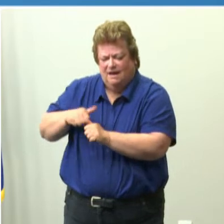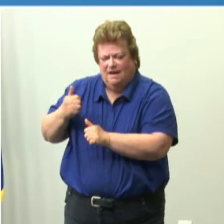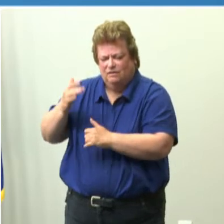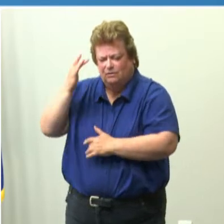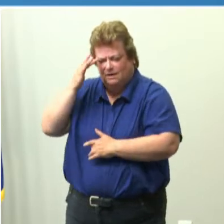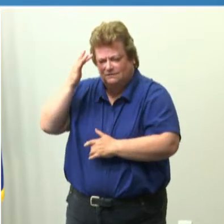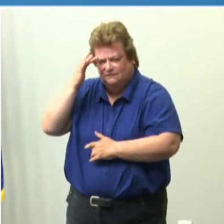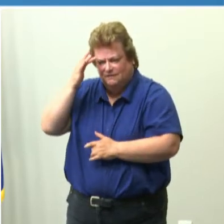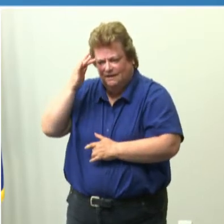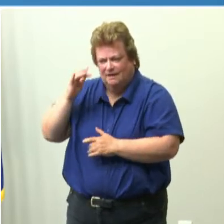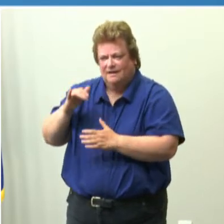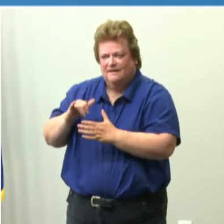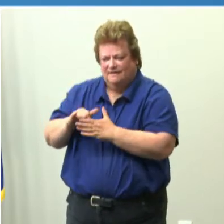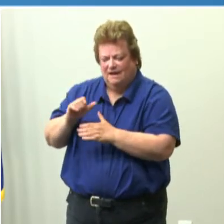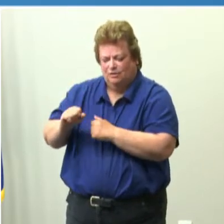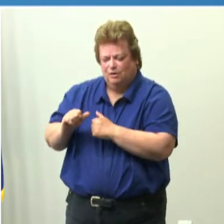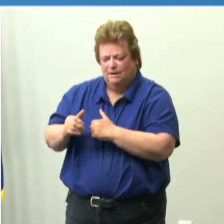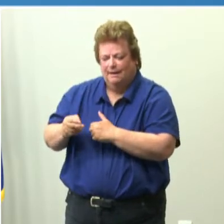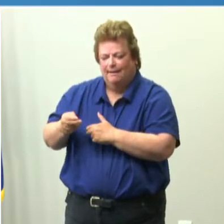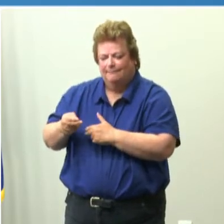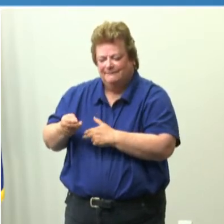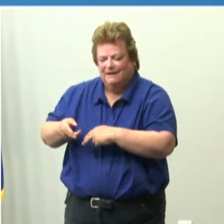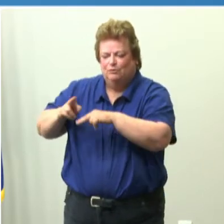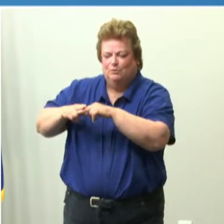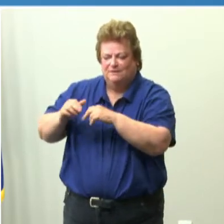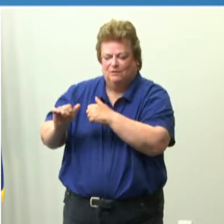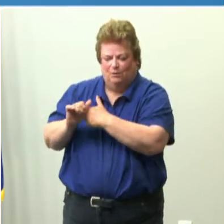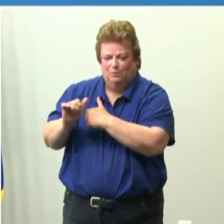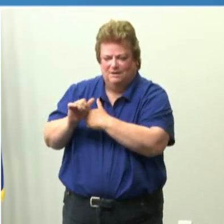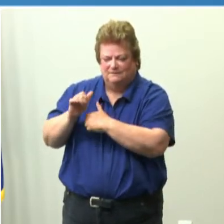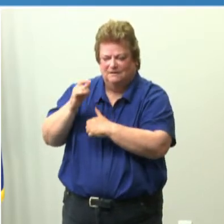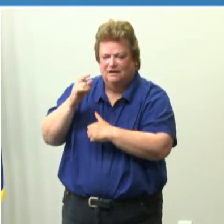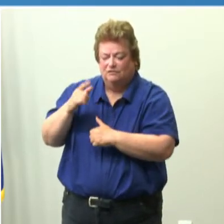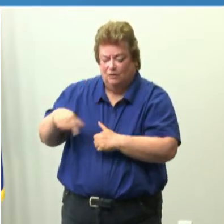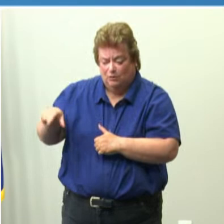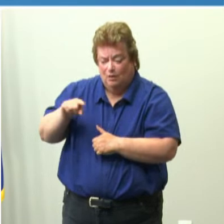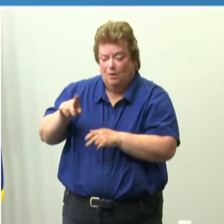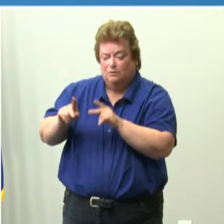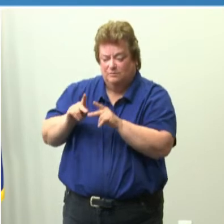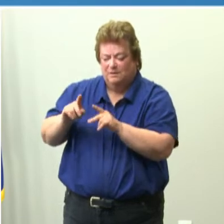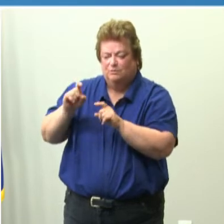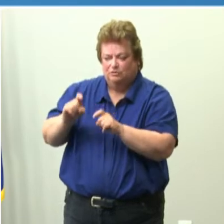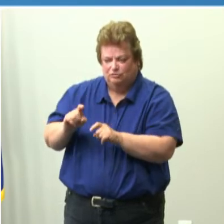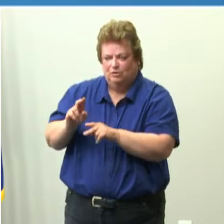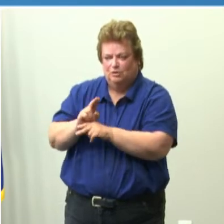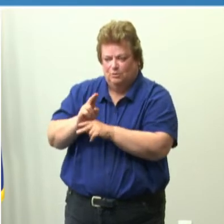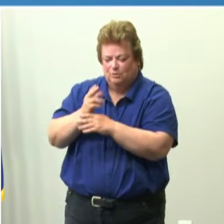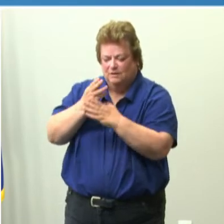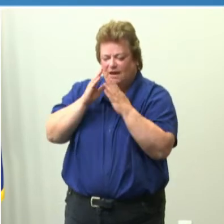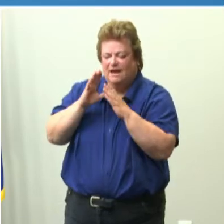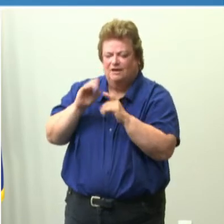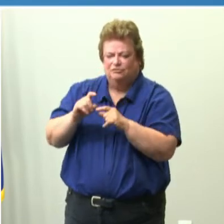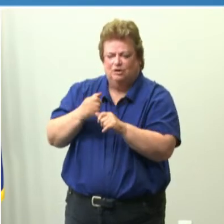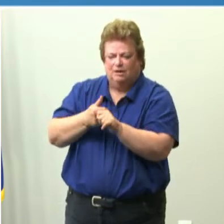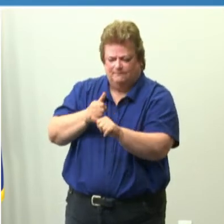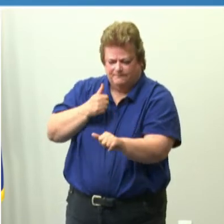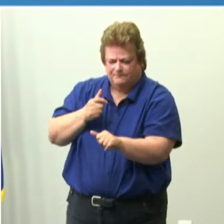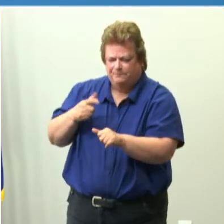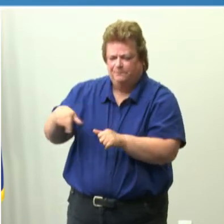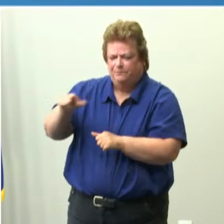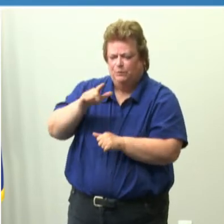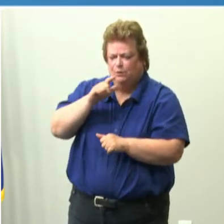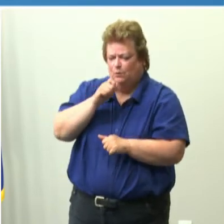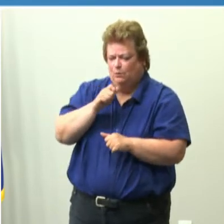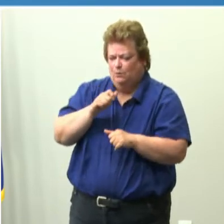at heightened risk from COVID-19. These individuals should also avoid close contact with people who are